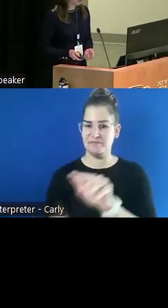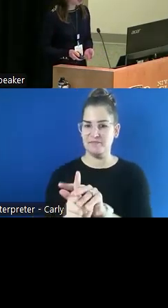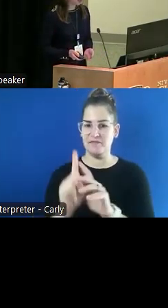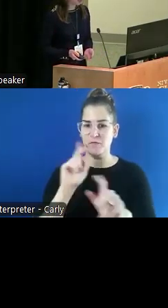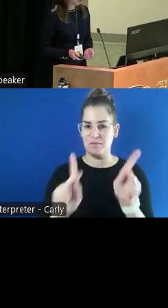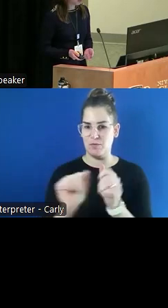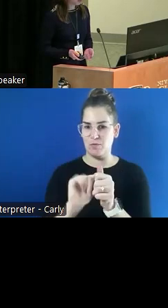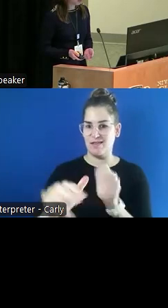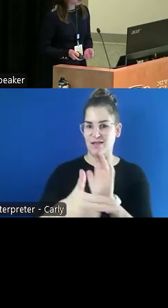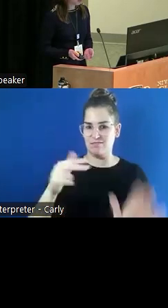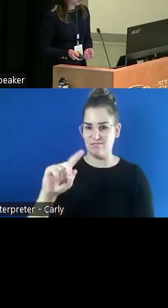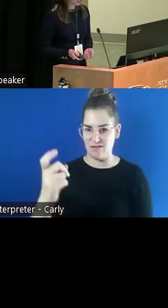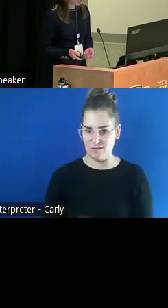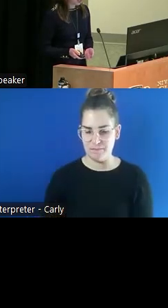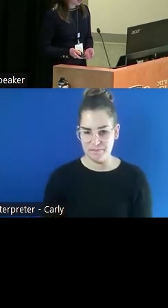population.